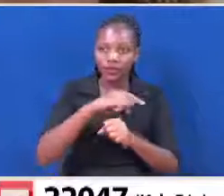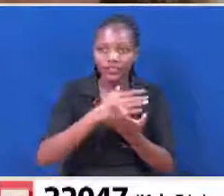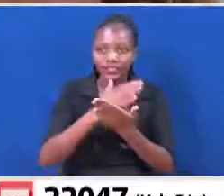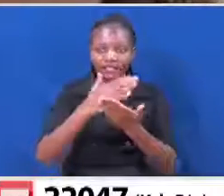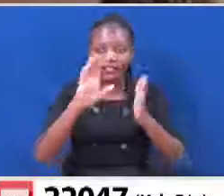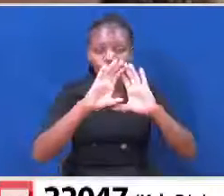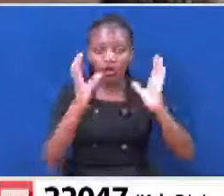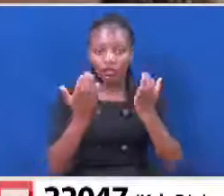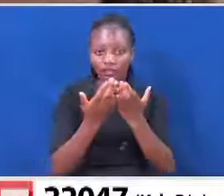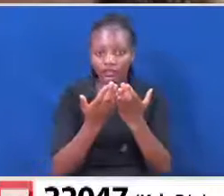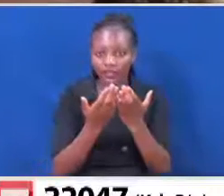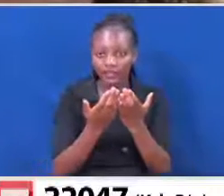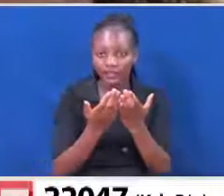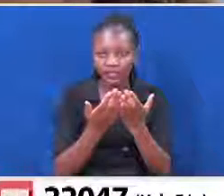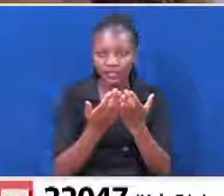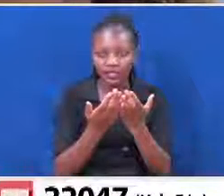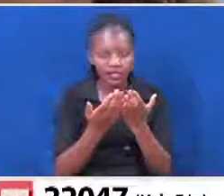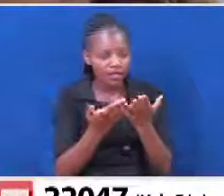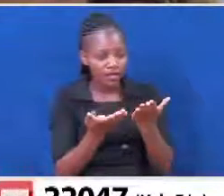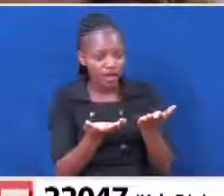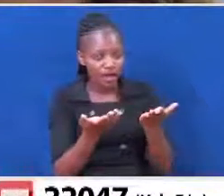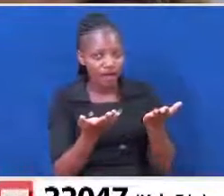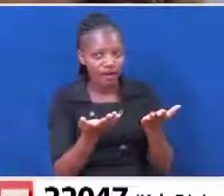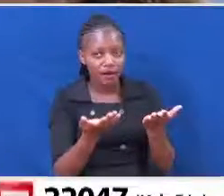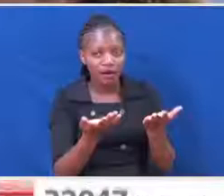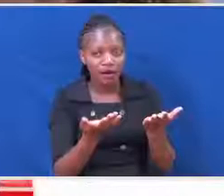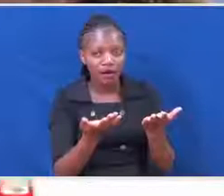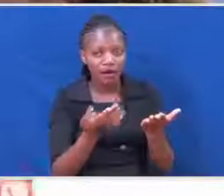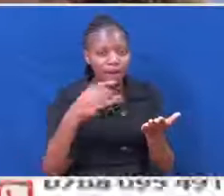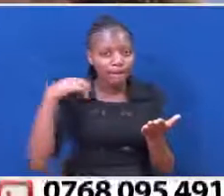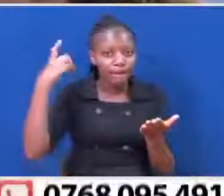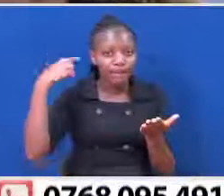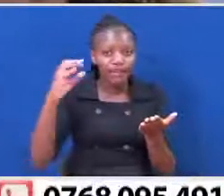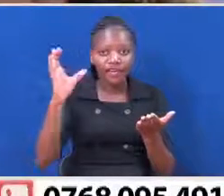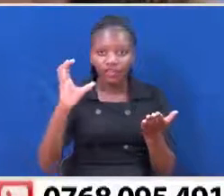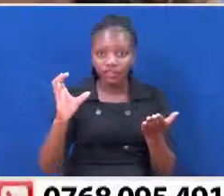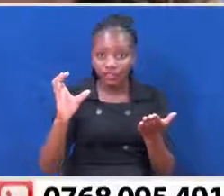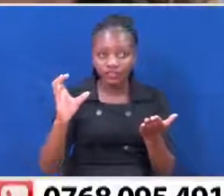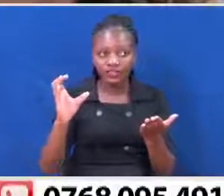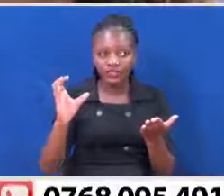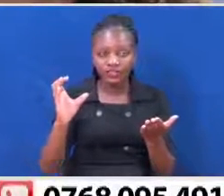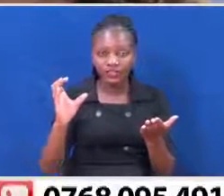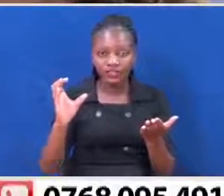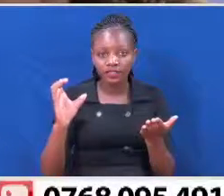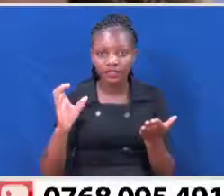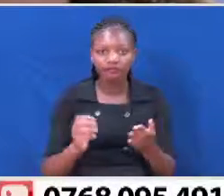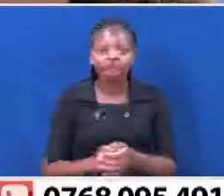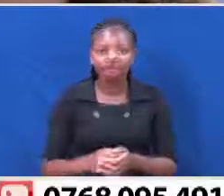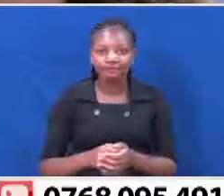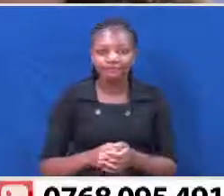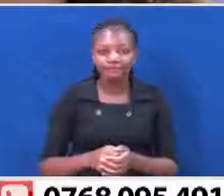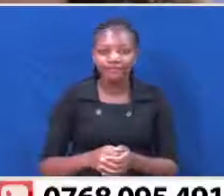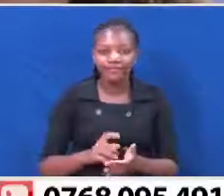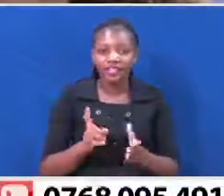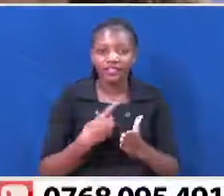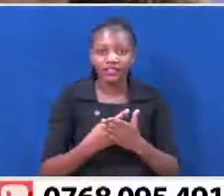community. Hapa niseme Mathare constituency. Hii center ime